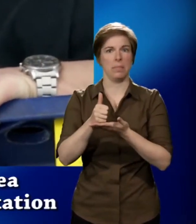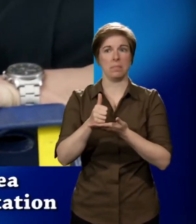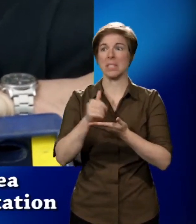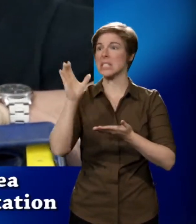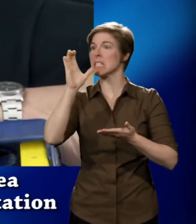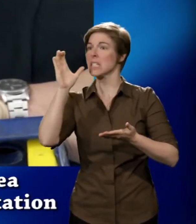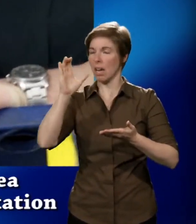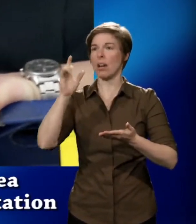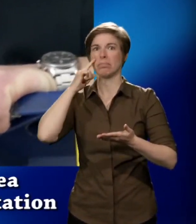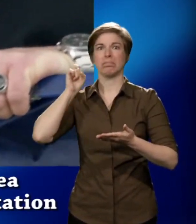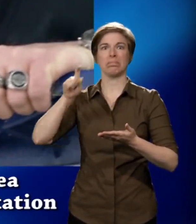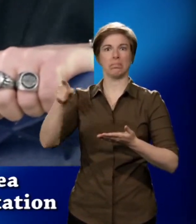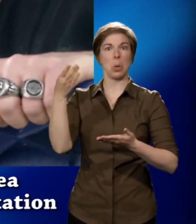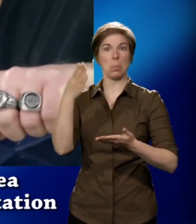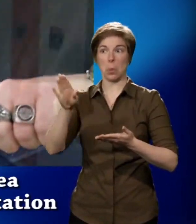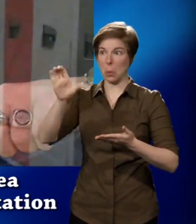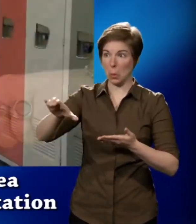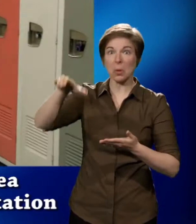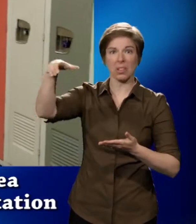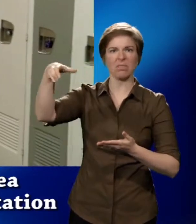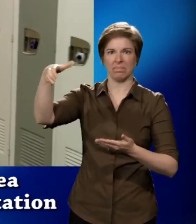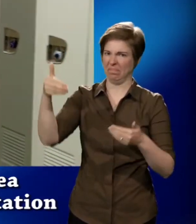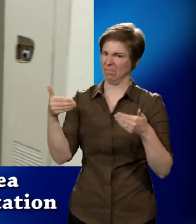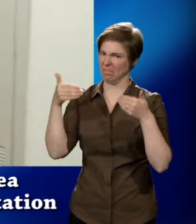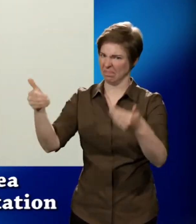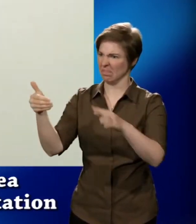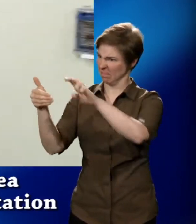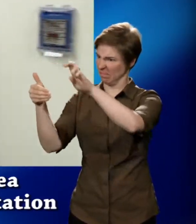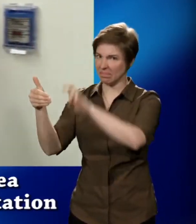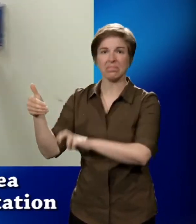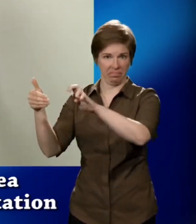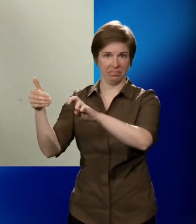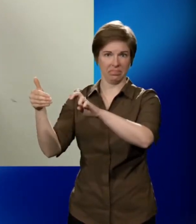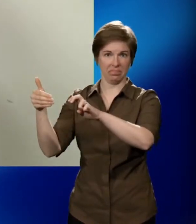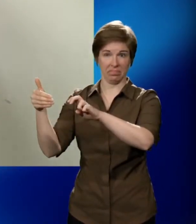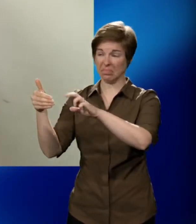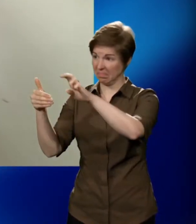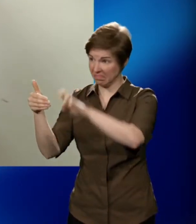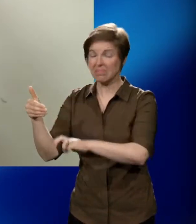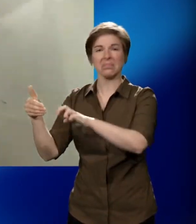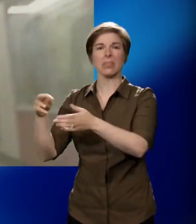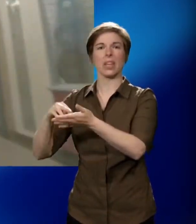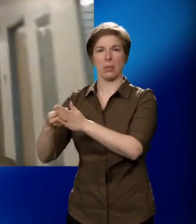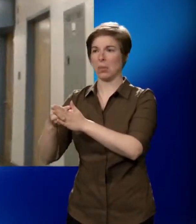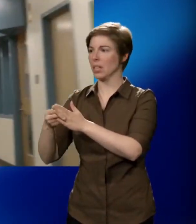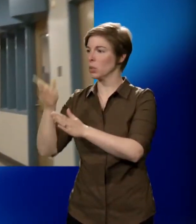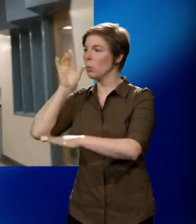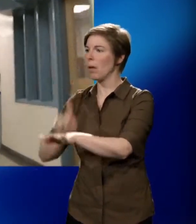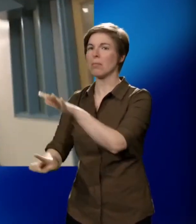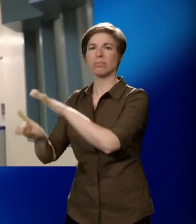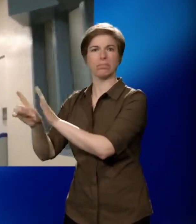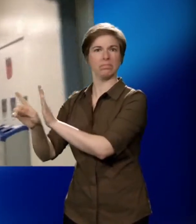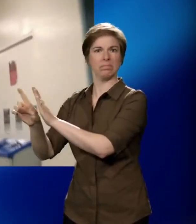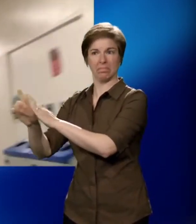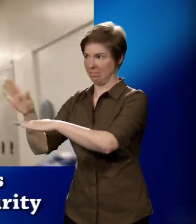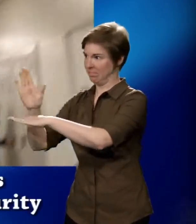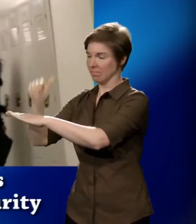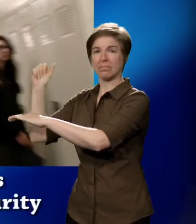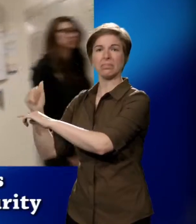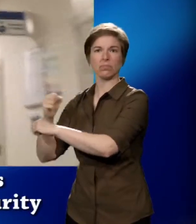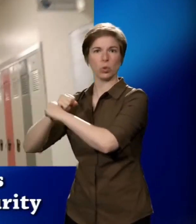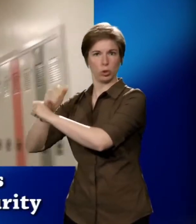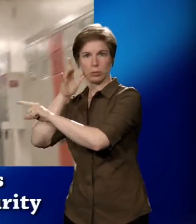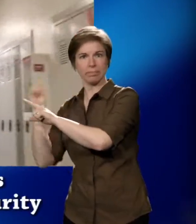you look in your immediate area, you probably will locate a blue pull station that says emergency. Pull that pull station.